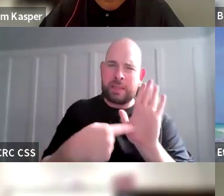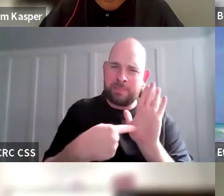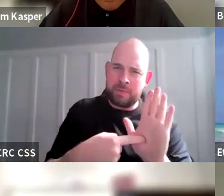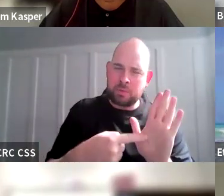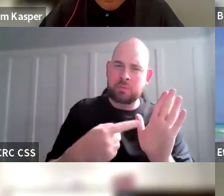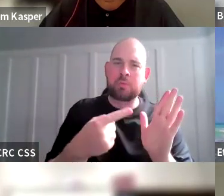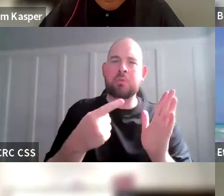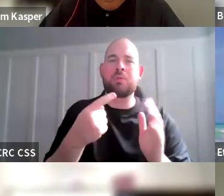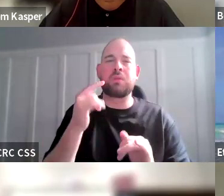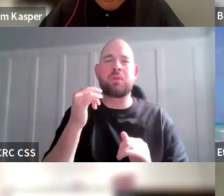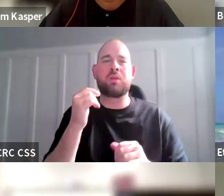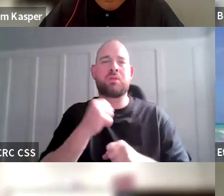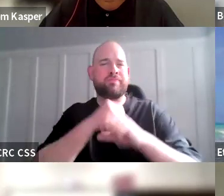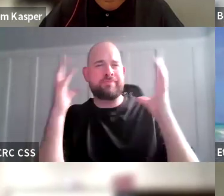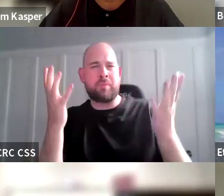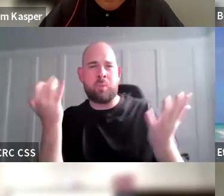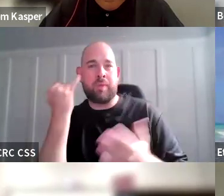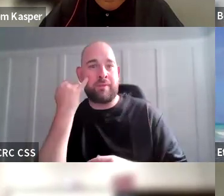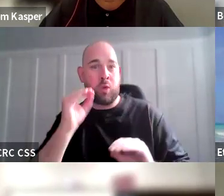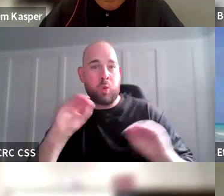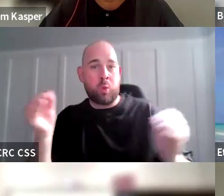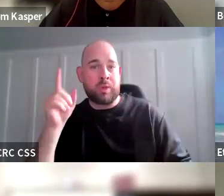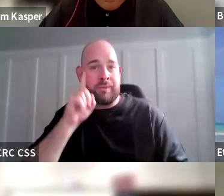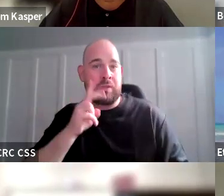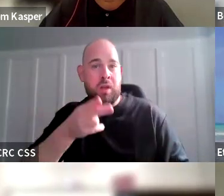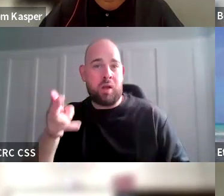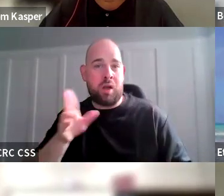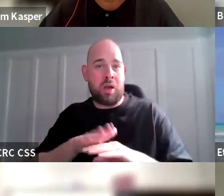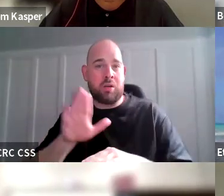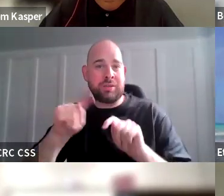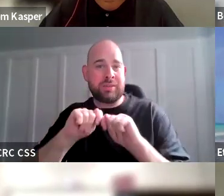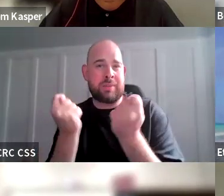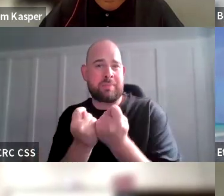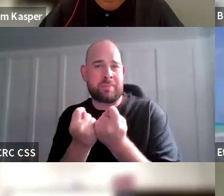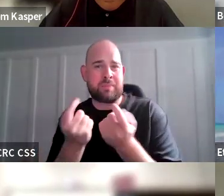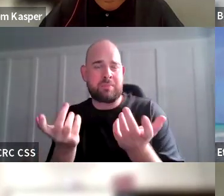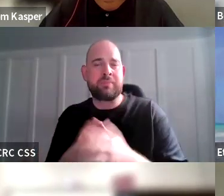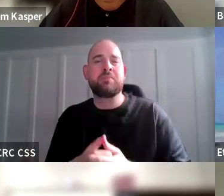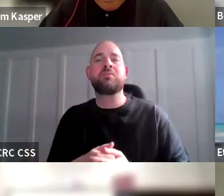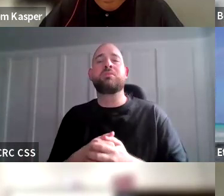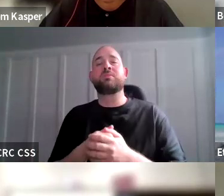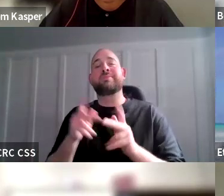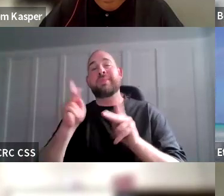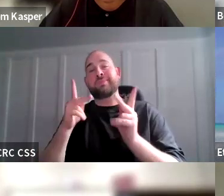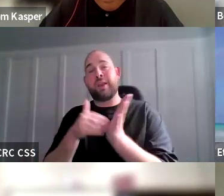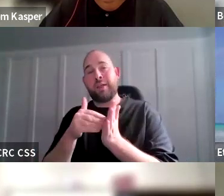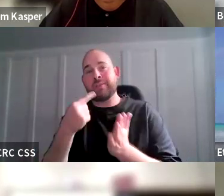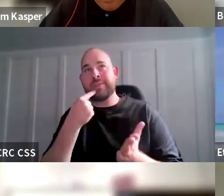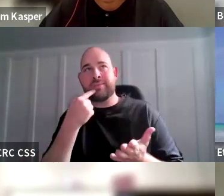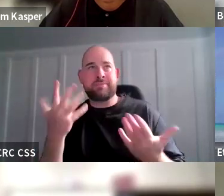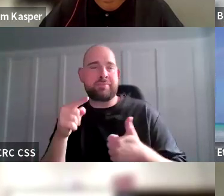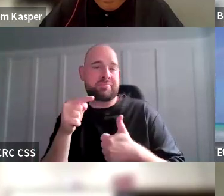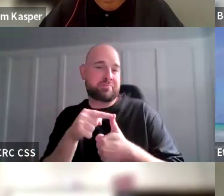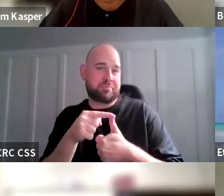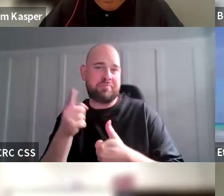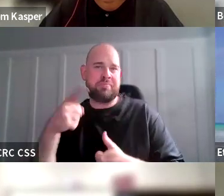And we're going to talk about why. I'm going to give some examples and give you an idea of what happens when there are no deaf and hard of hearing people